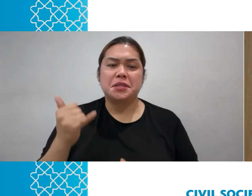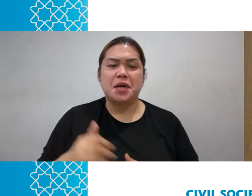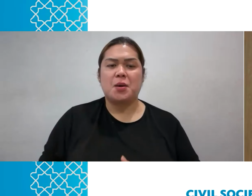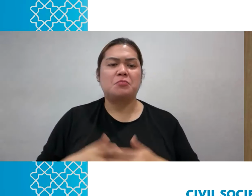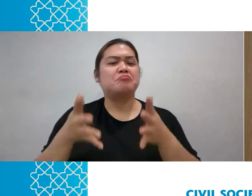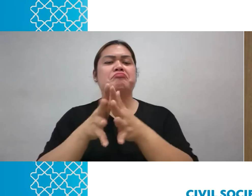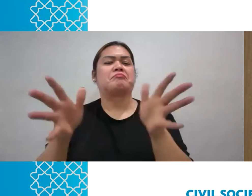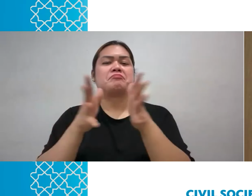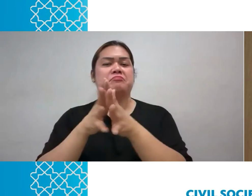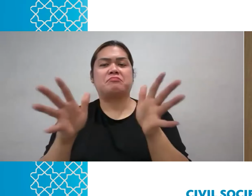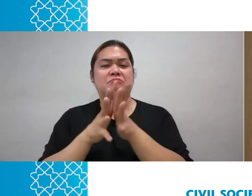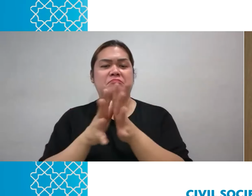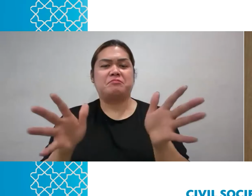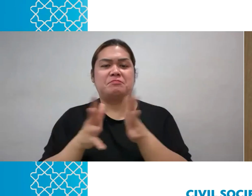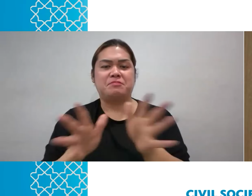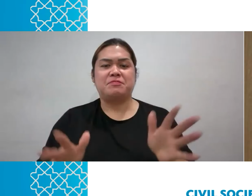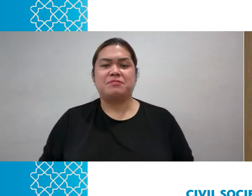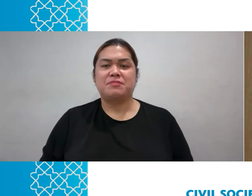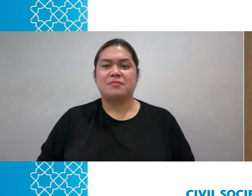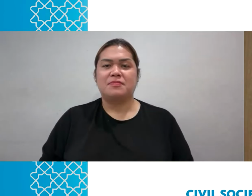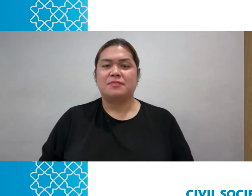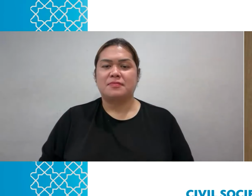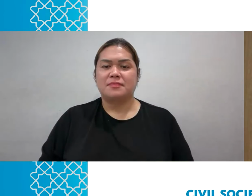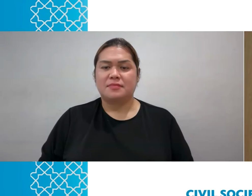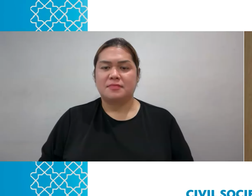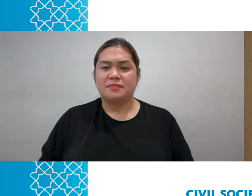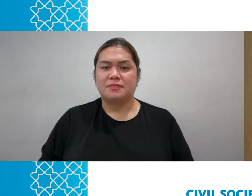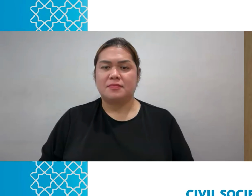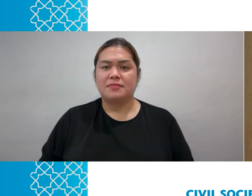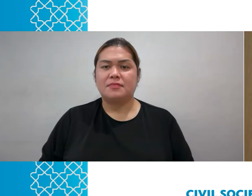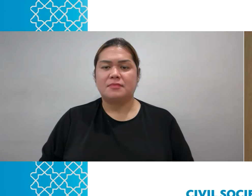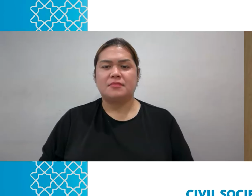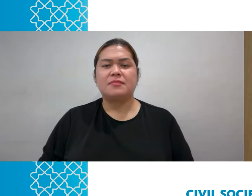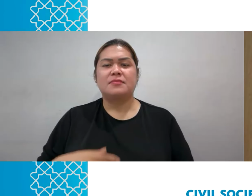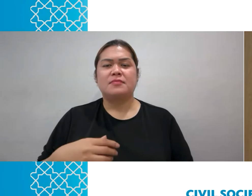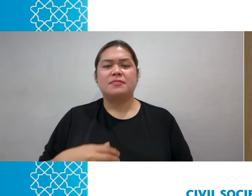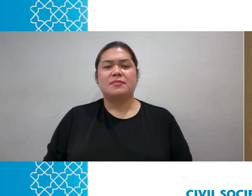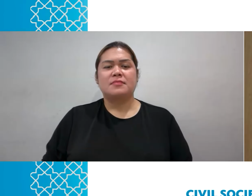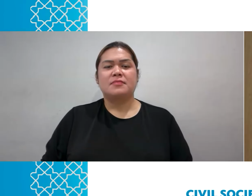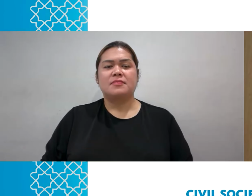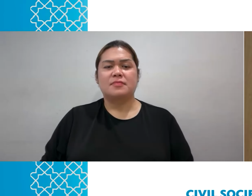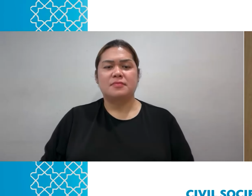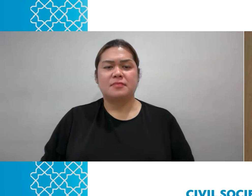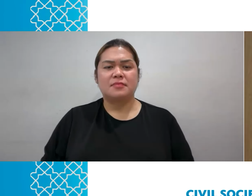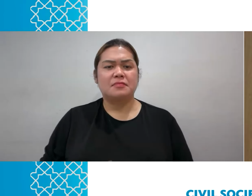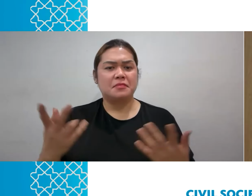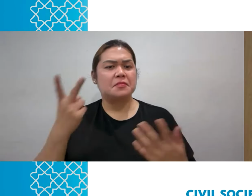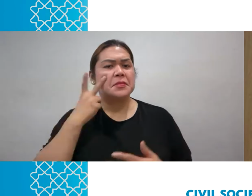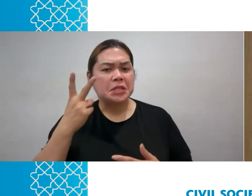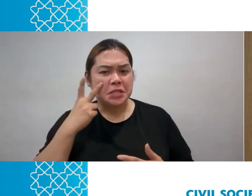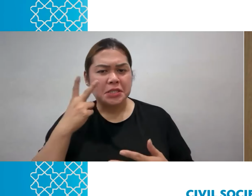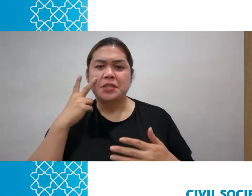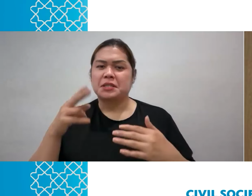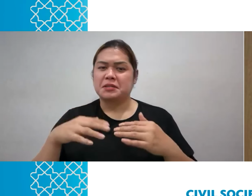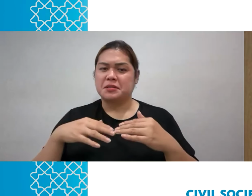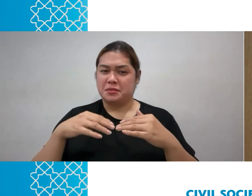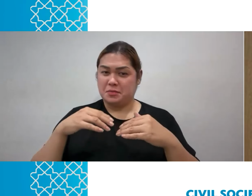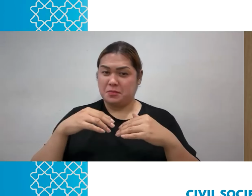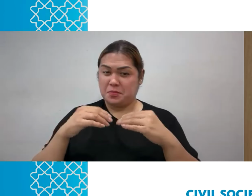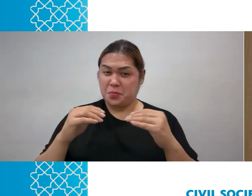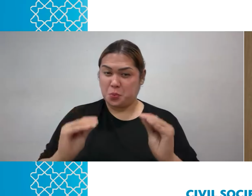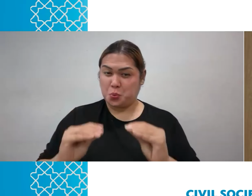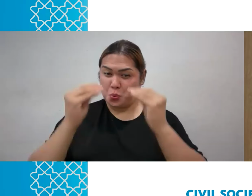on just one-liner, I would rather say that when we see a problem as young people, we find our ways to